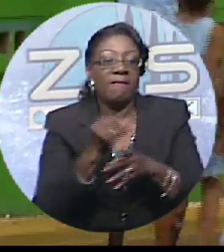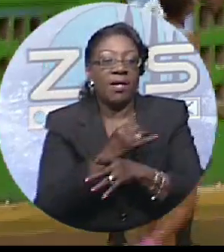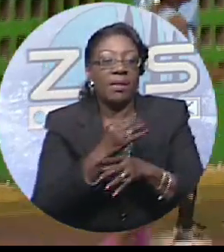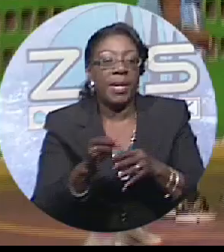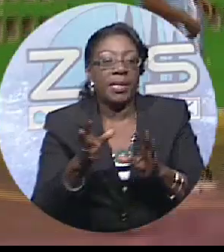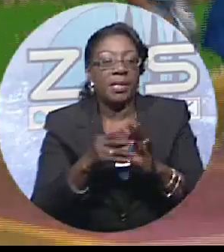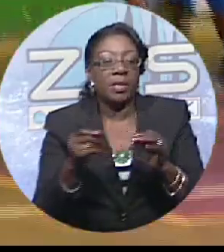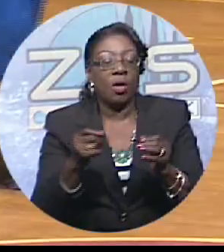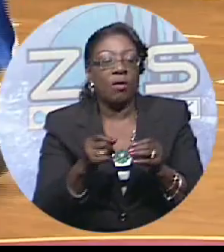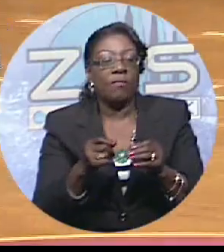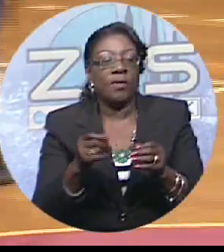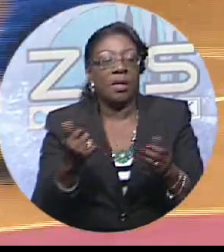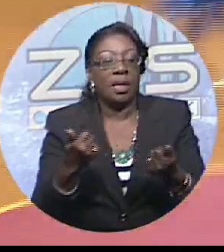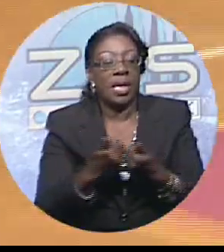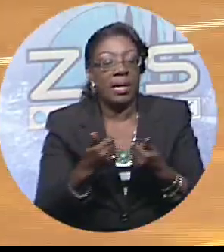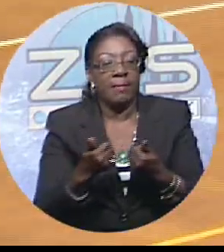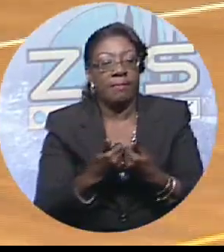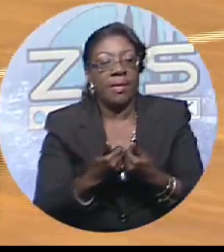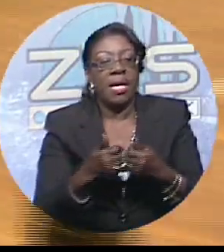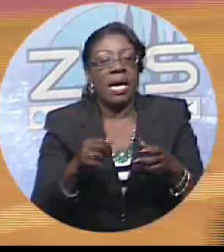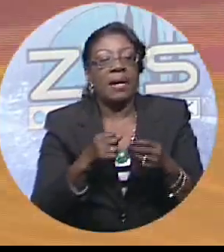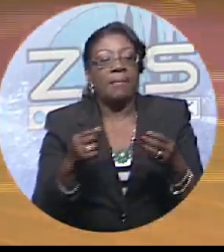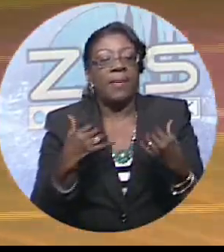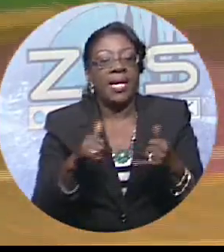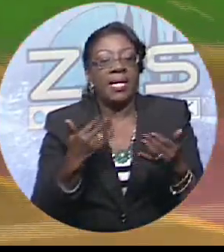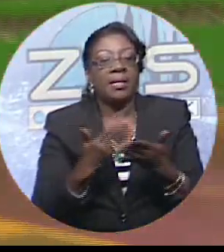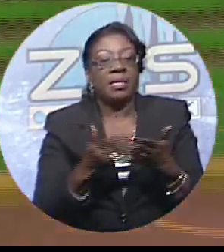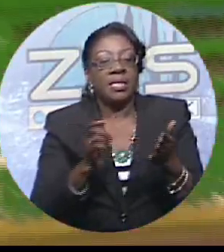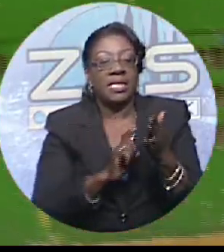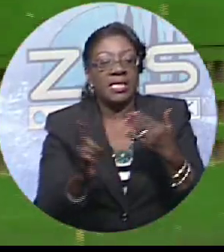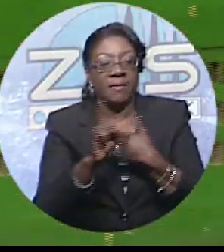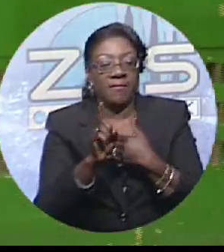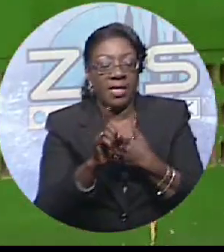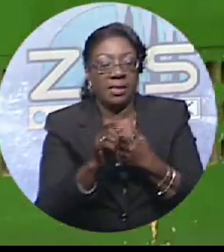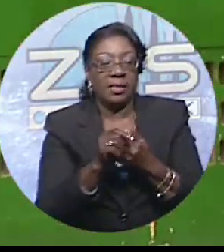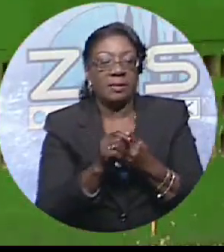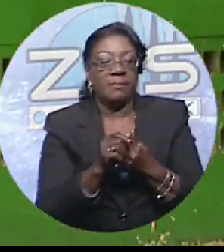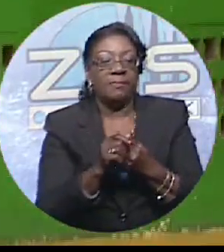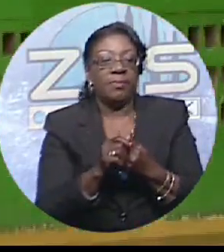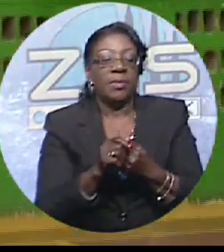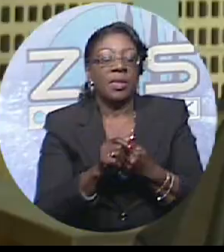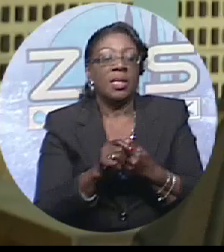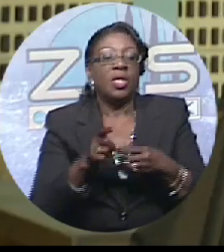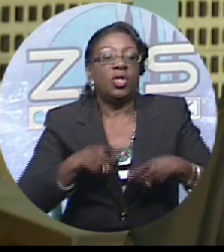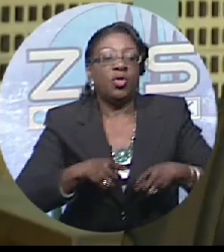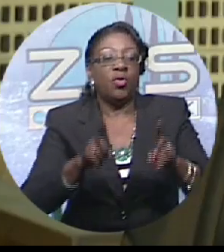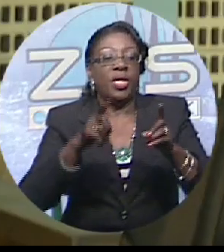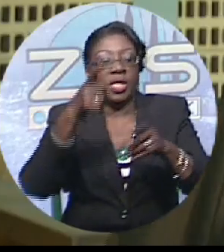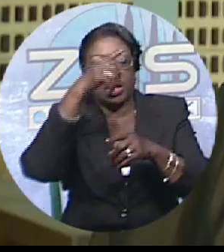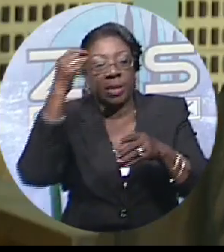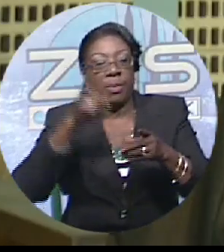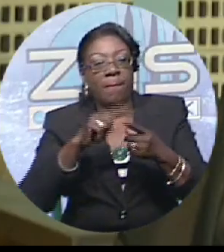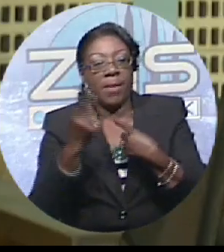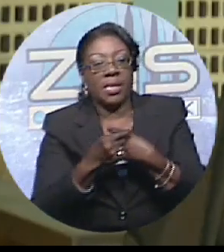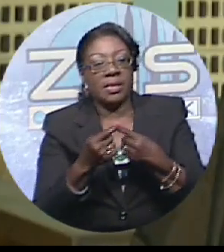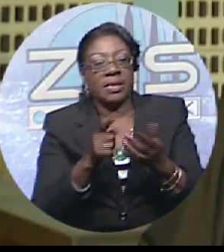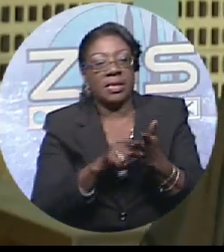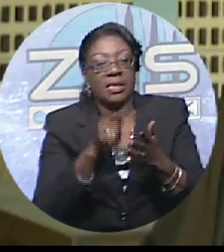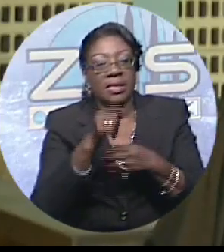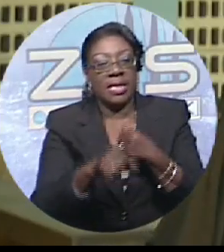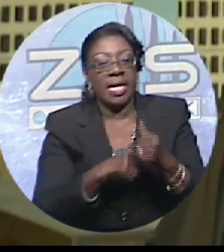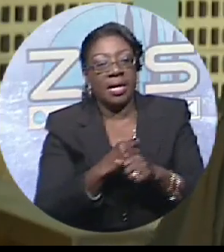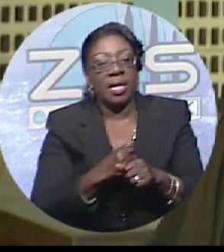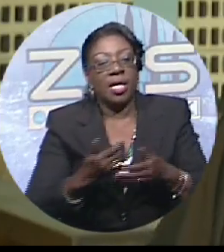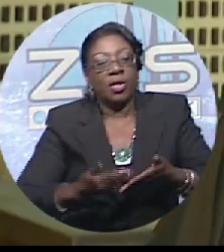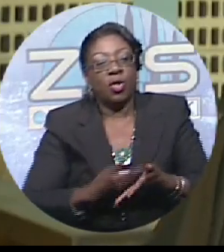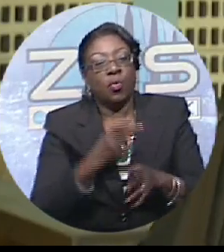passing, rebounding, and playing defense. I felt that during the summer months, I think this year, the New